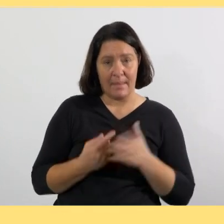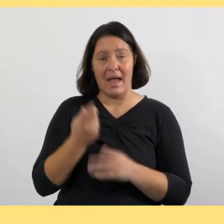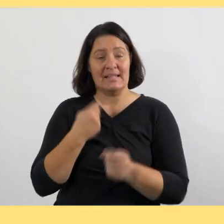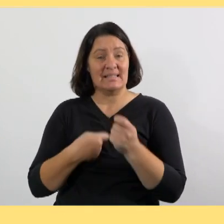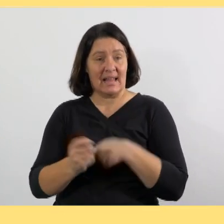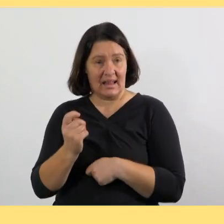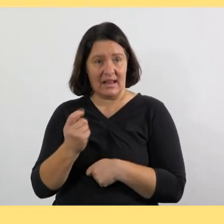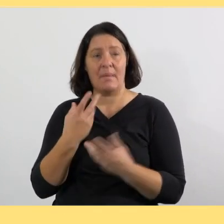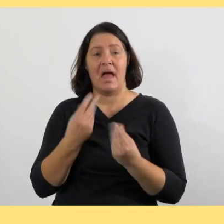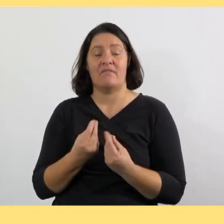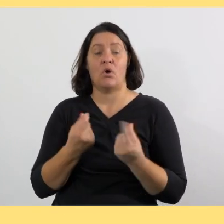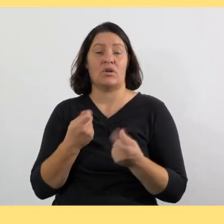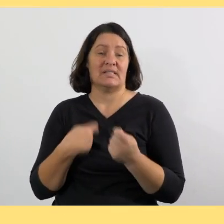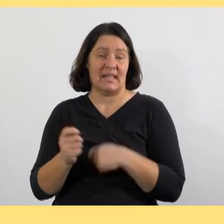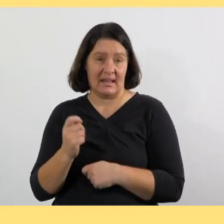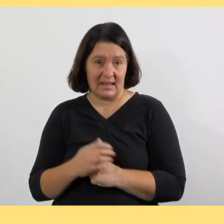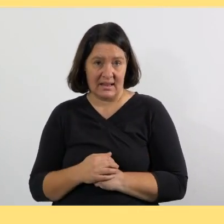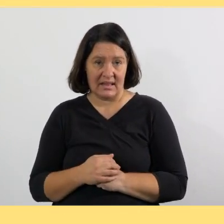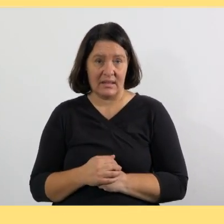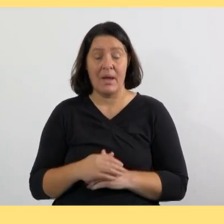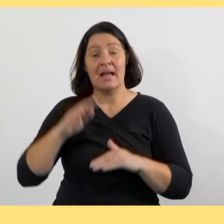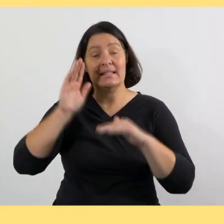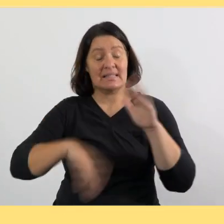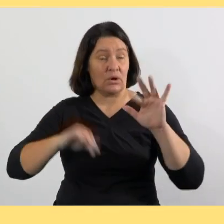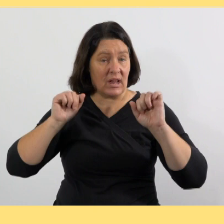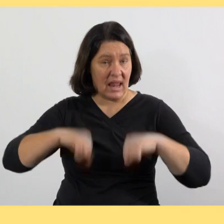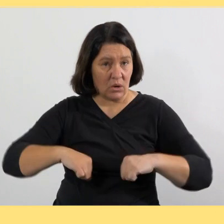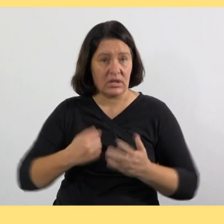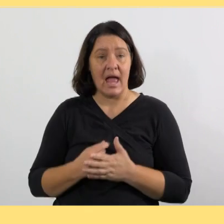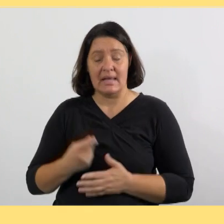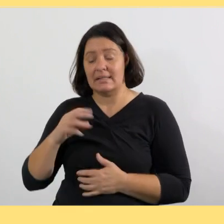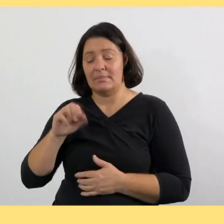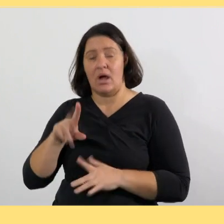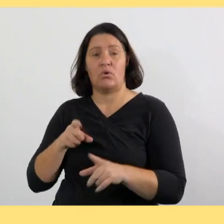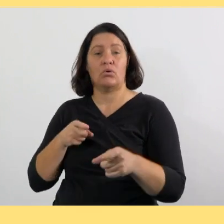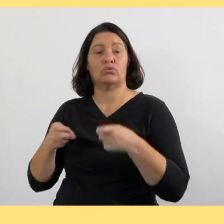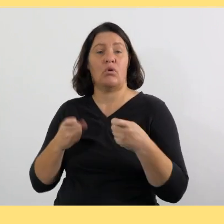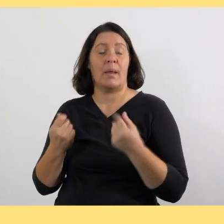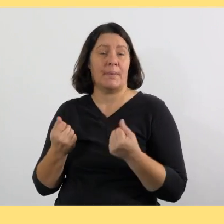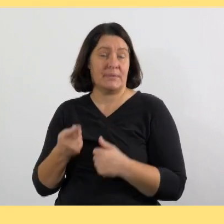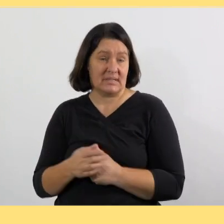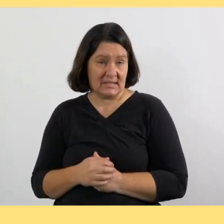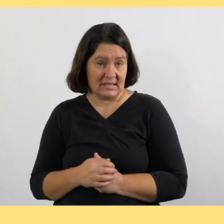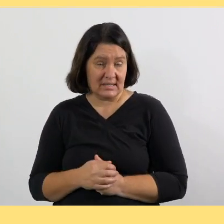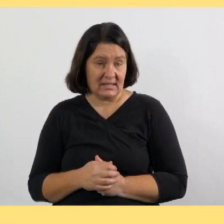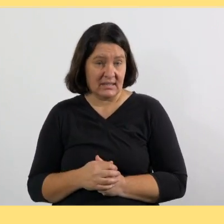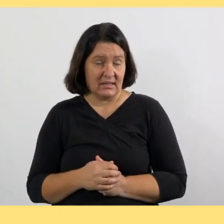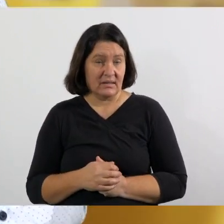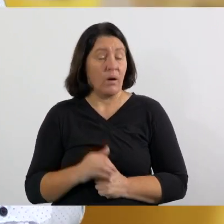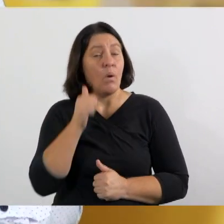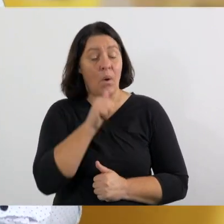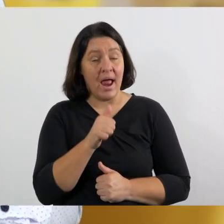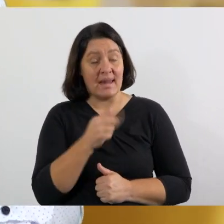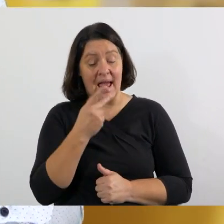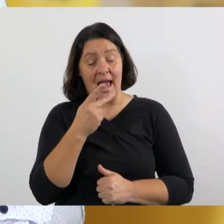my sales, and then I have my cost of sales, my discount allowed, as well as my debtors control amount. So remember,